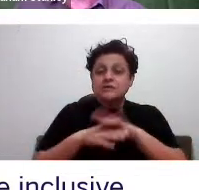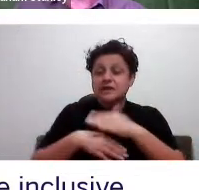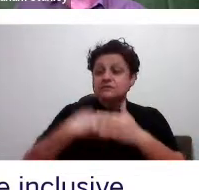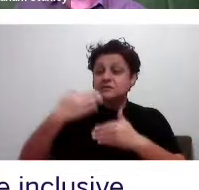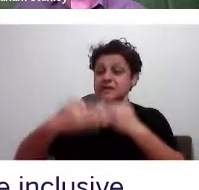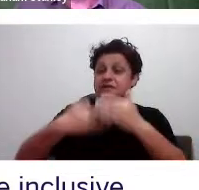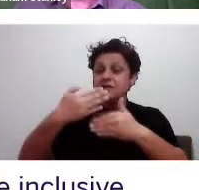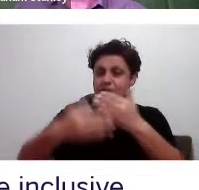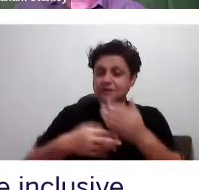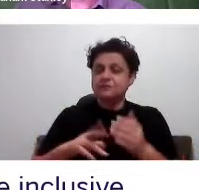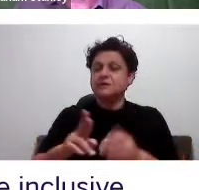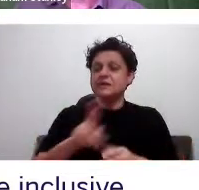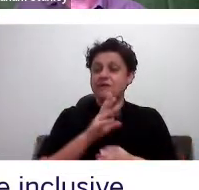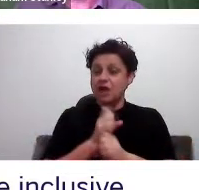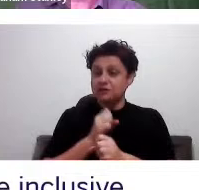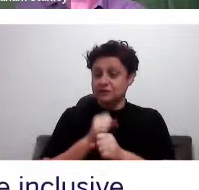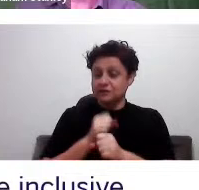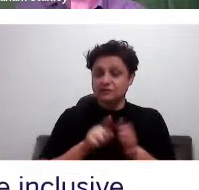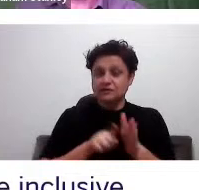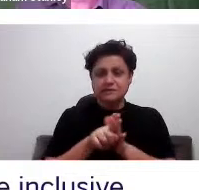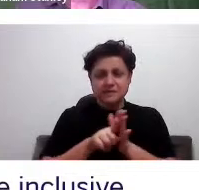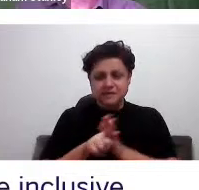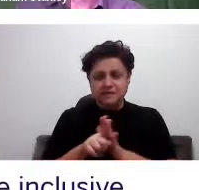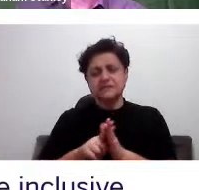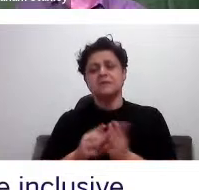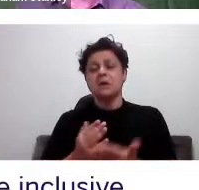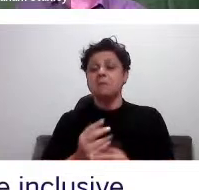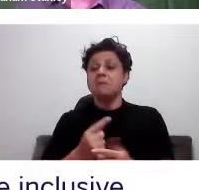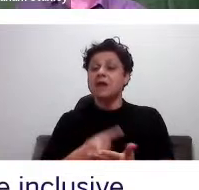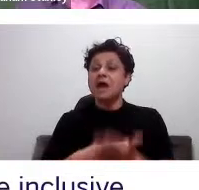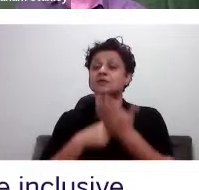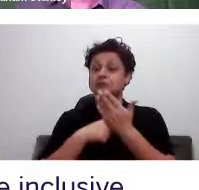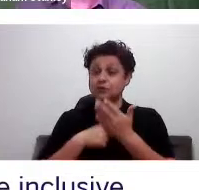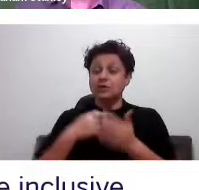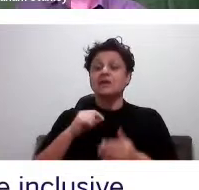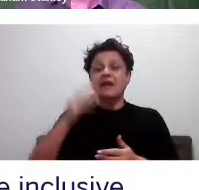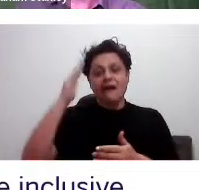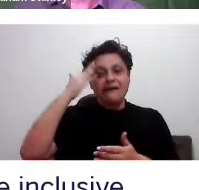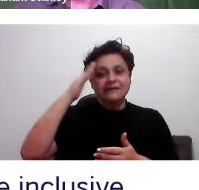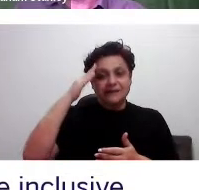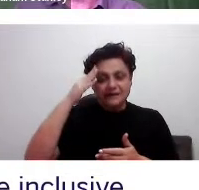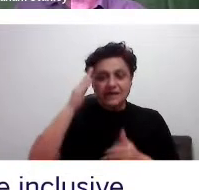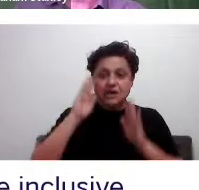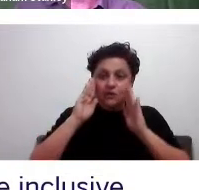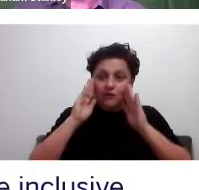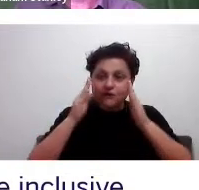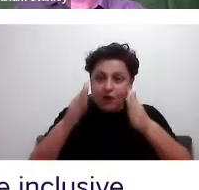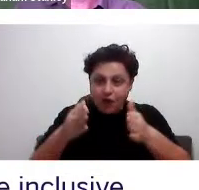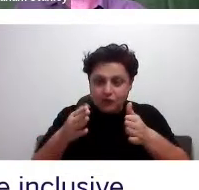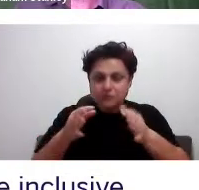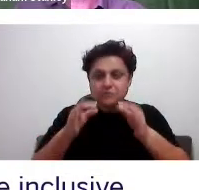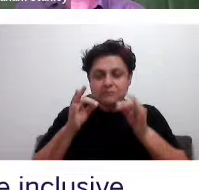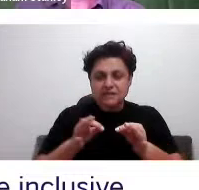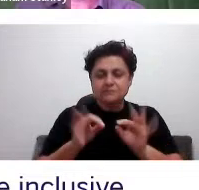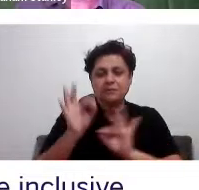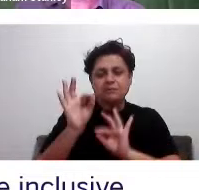the appropriate focus for the toolkit was to support secondary level teachers in